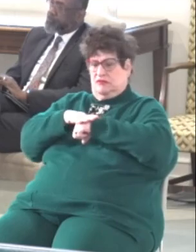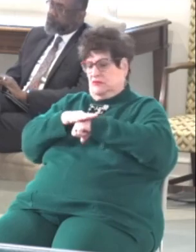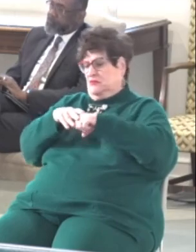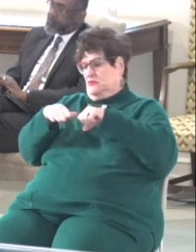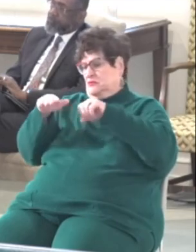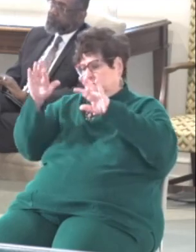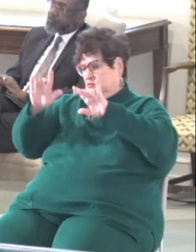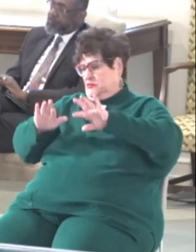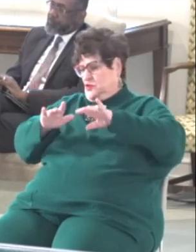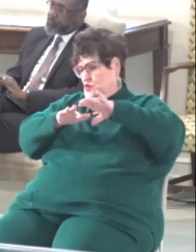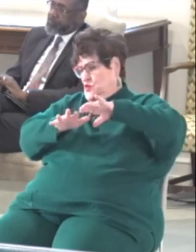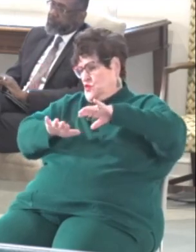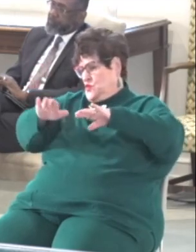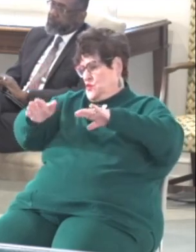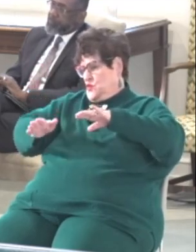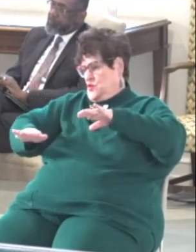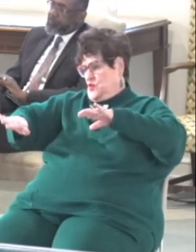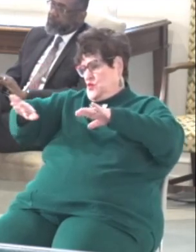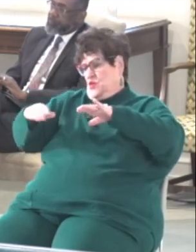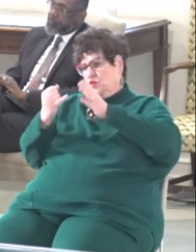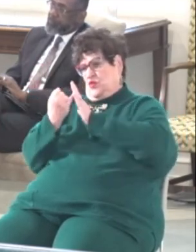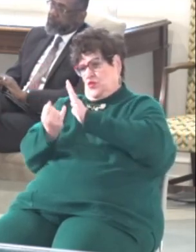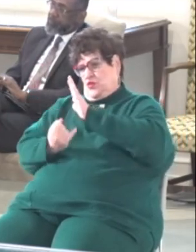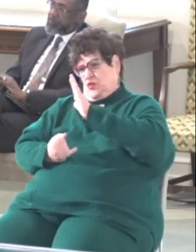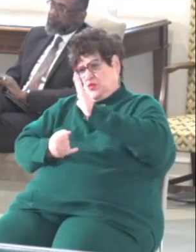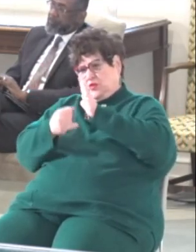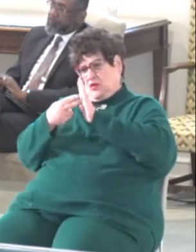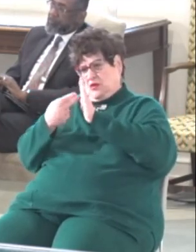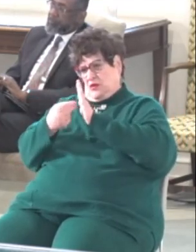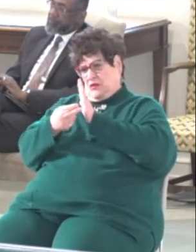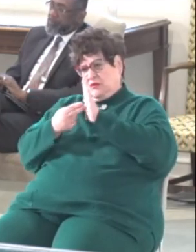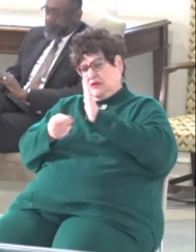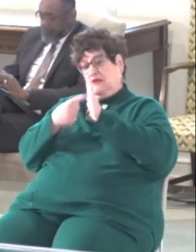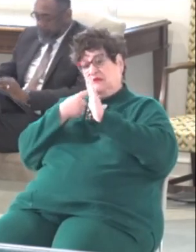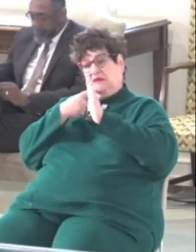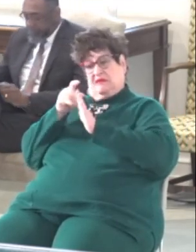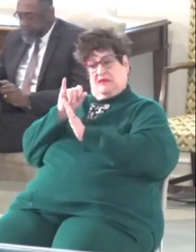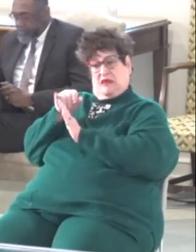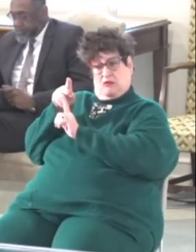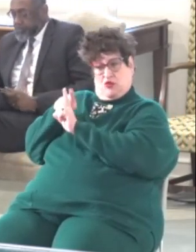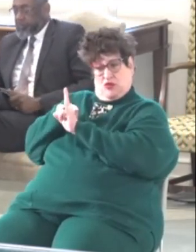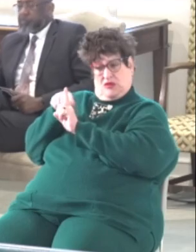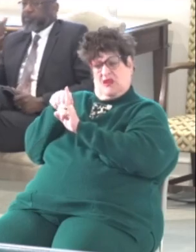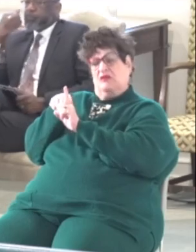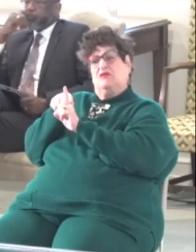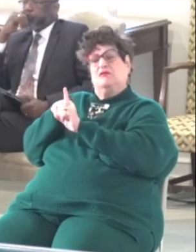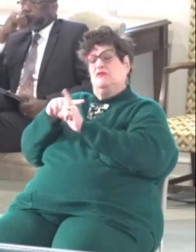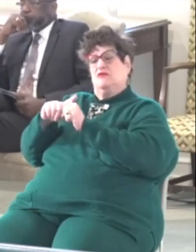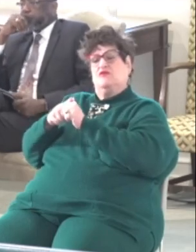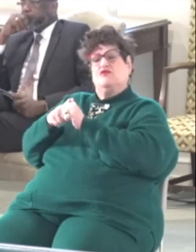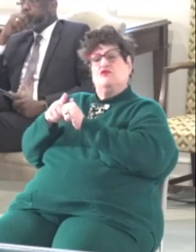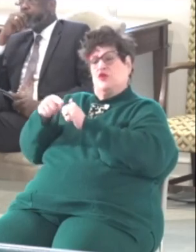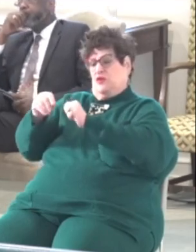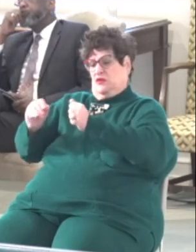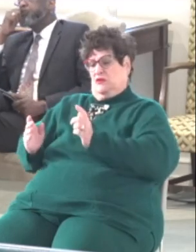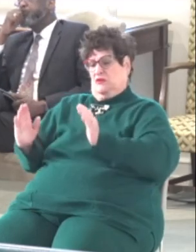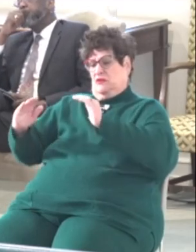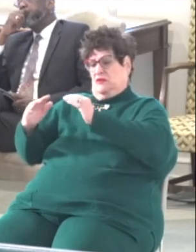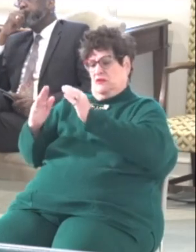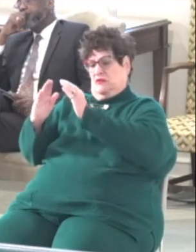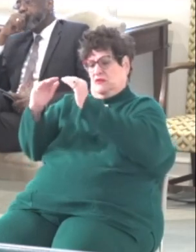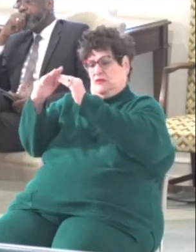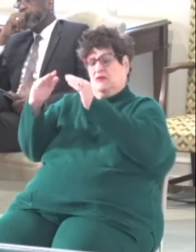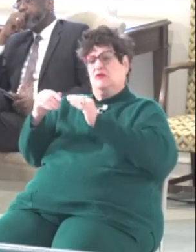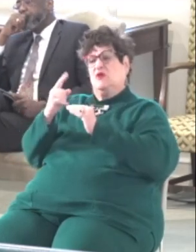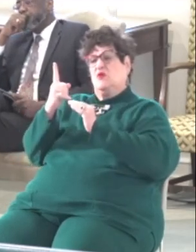artist who's a part of that community. He writes, the Pueblo, which is one of the first structures built in